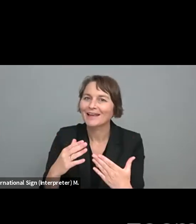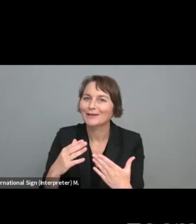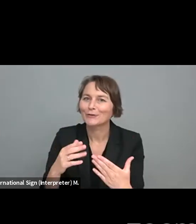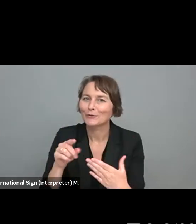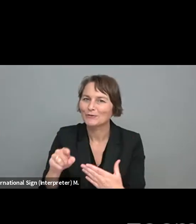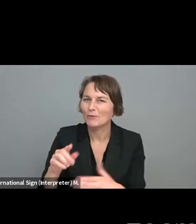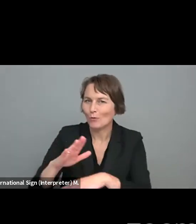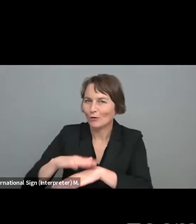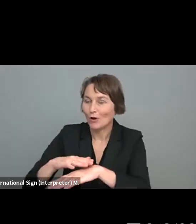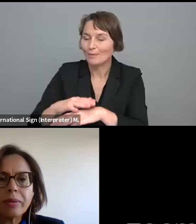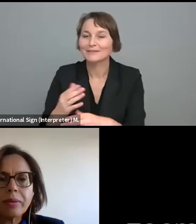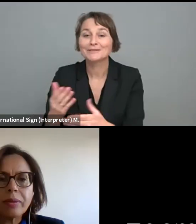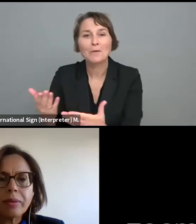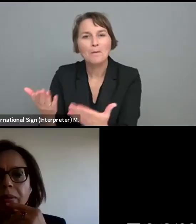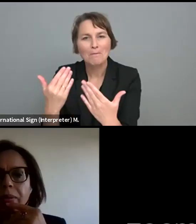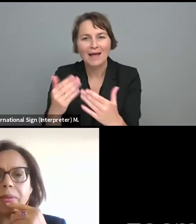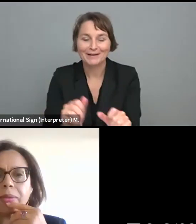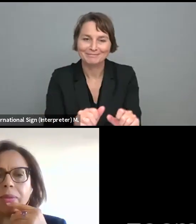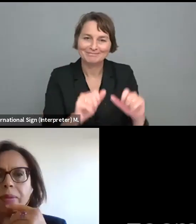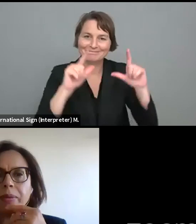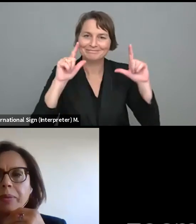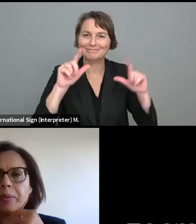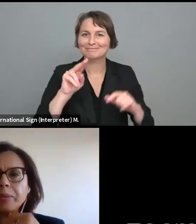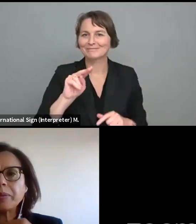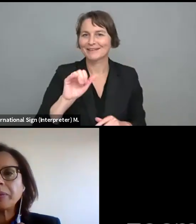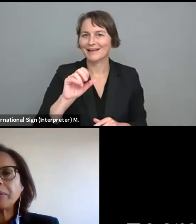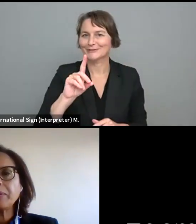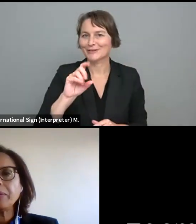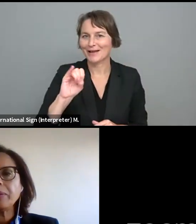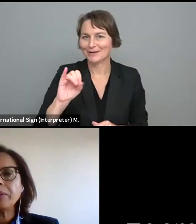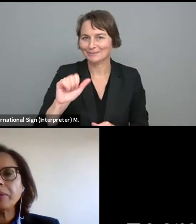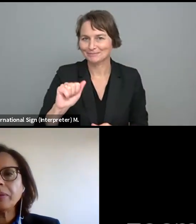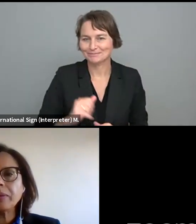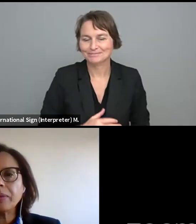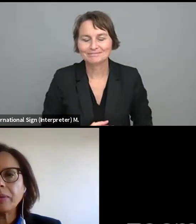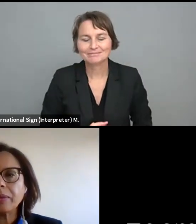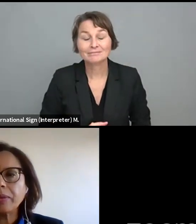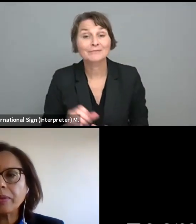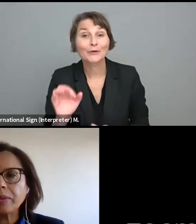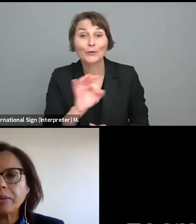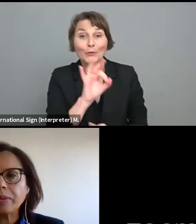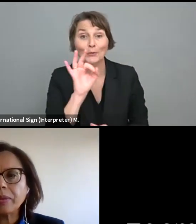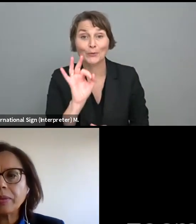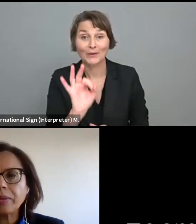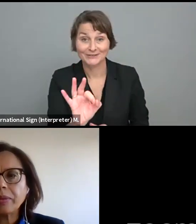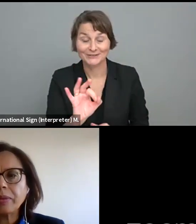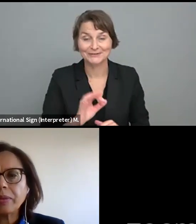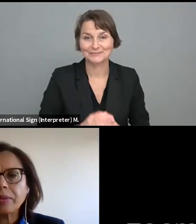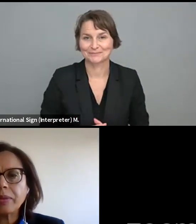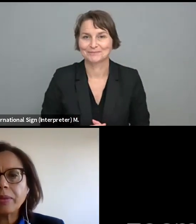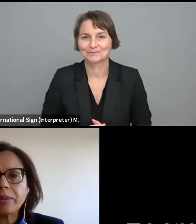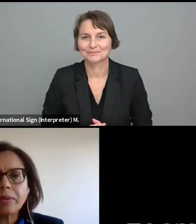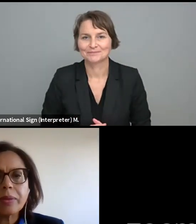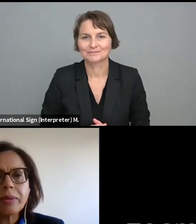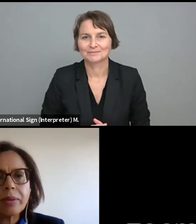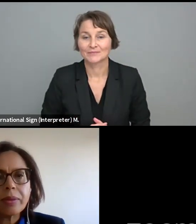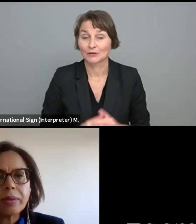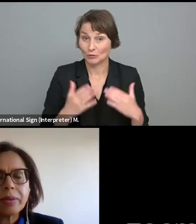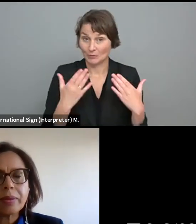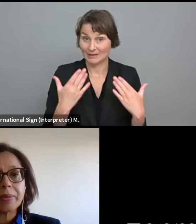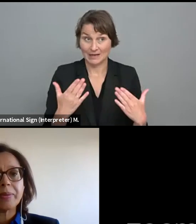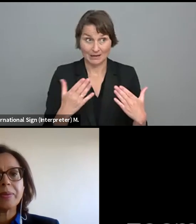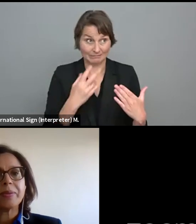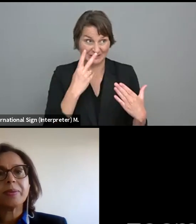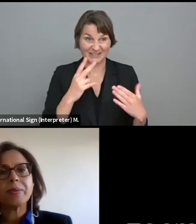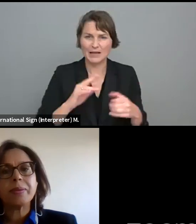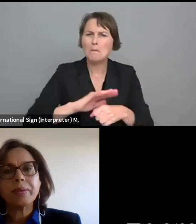on screen. Let's bring you back on screen, Nadia. And here's the question. I want to bring the pandemic into the